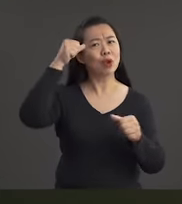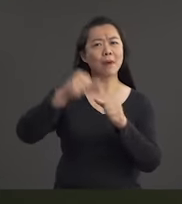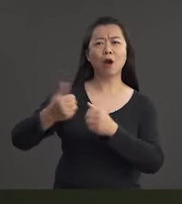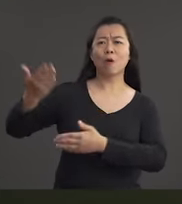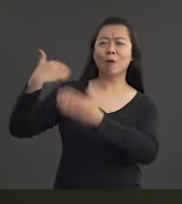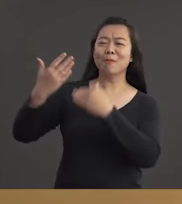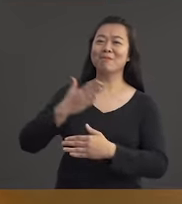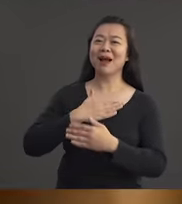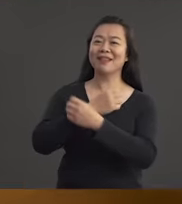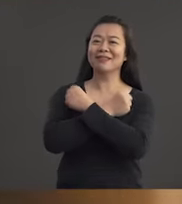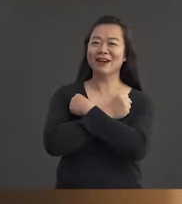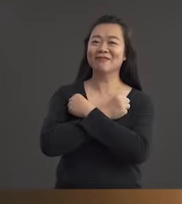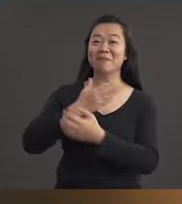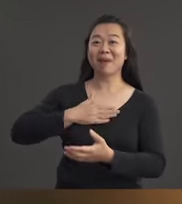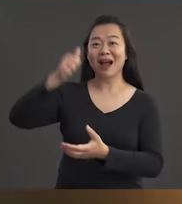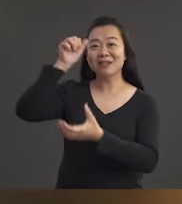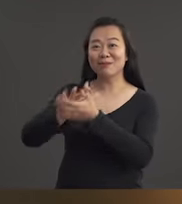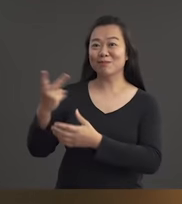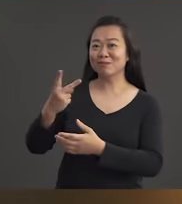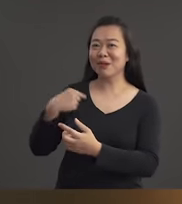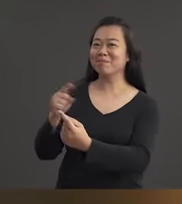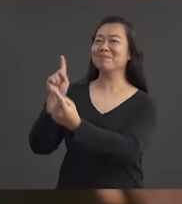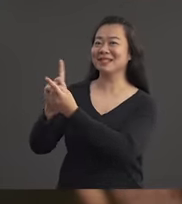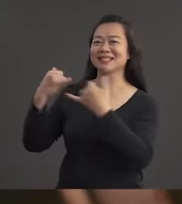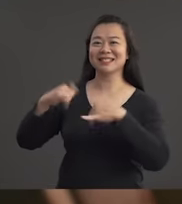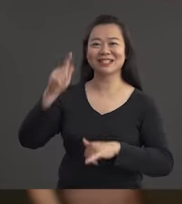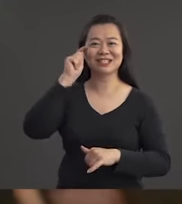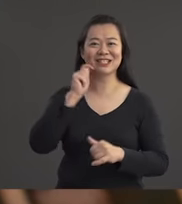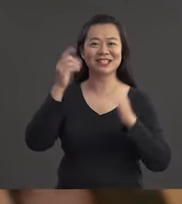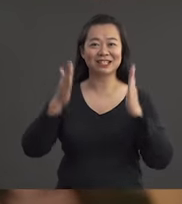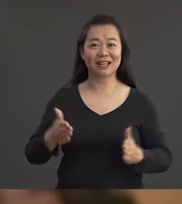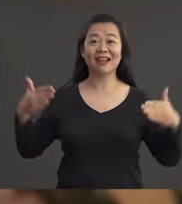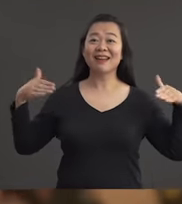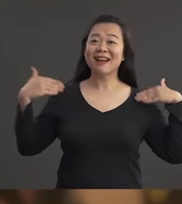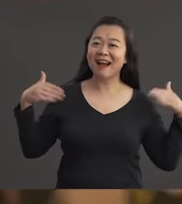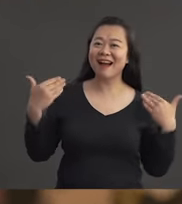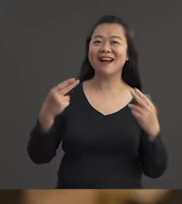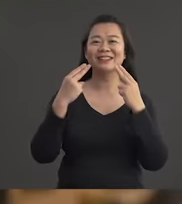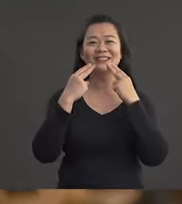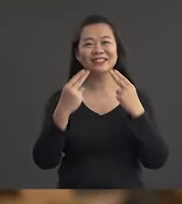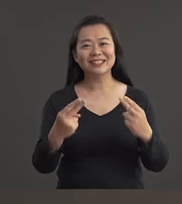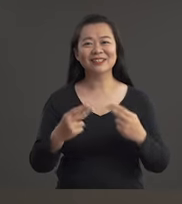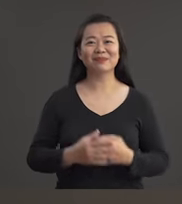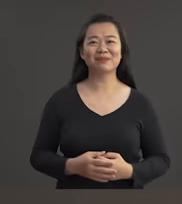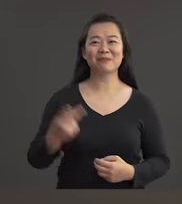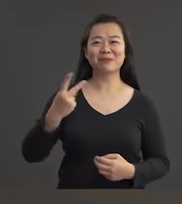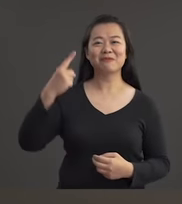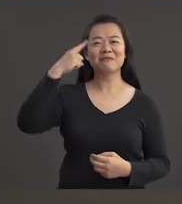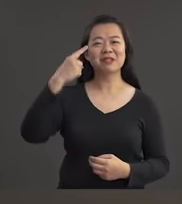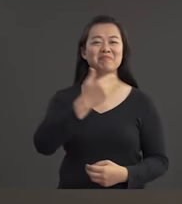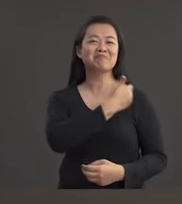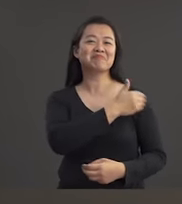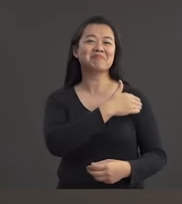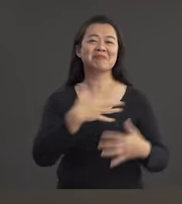own young love. My husband and I met as teenagers. Young and naive, we thought we